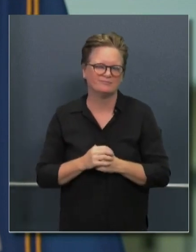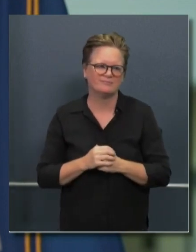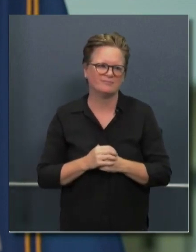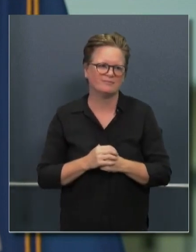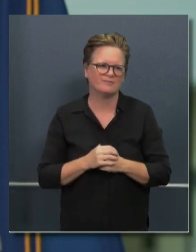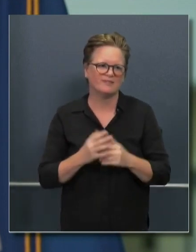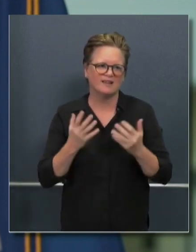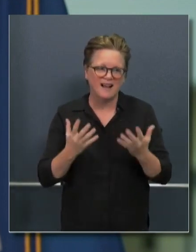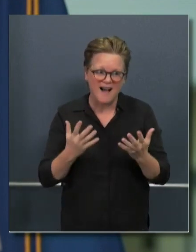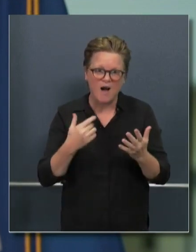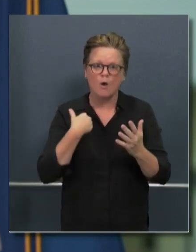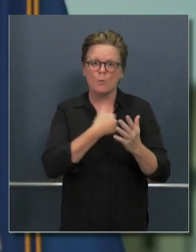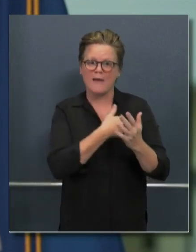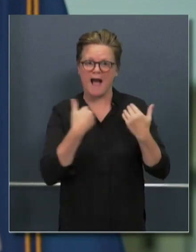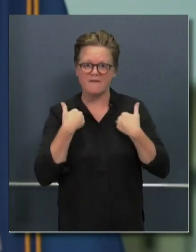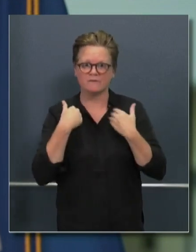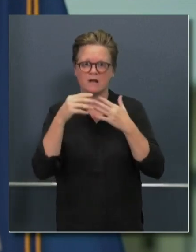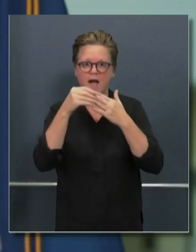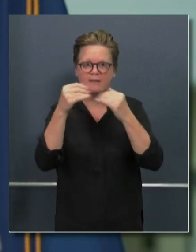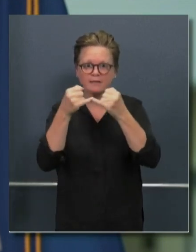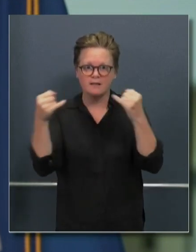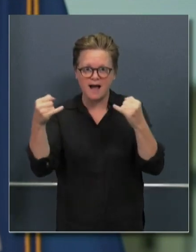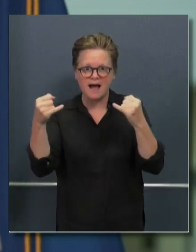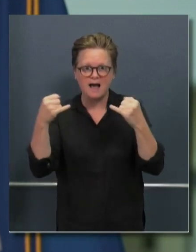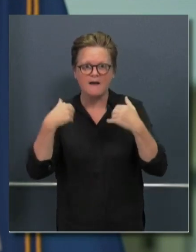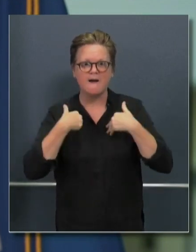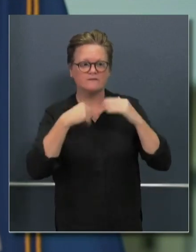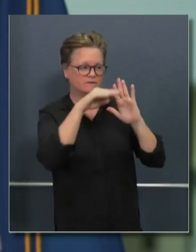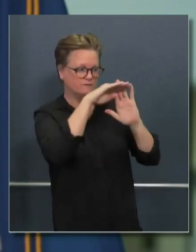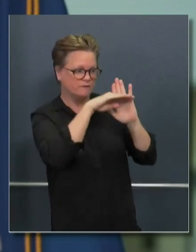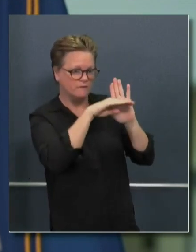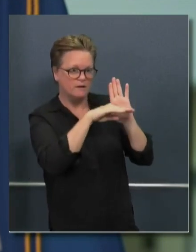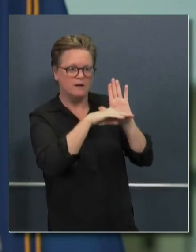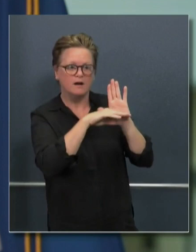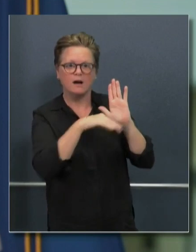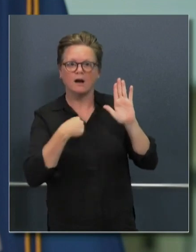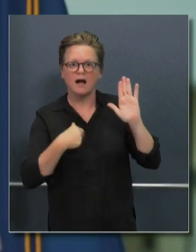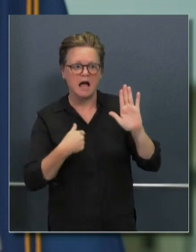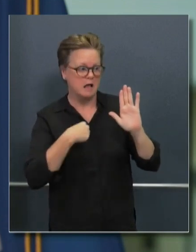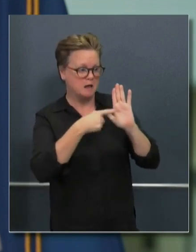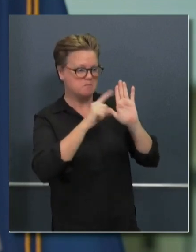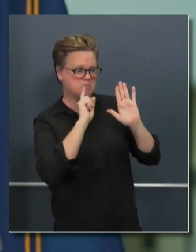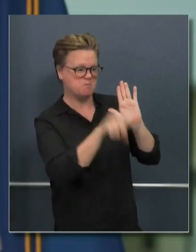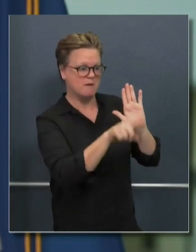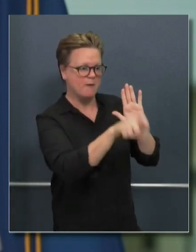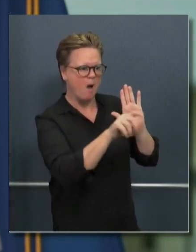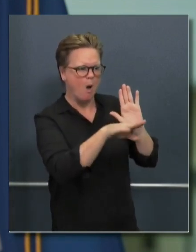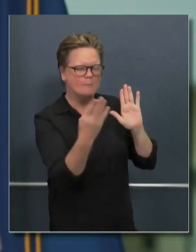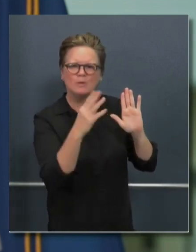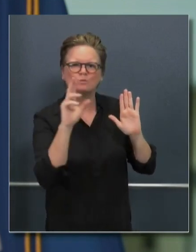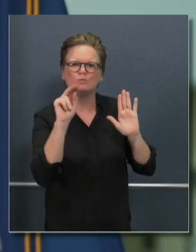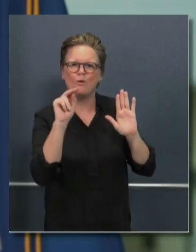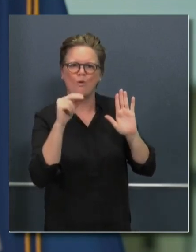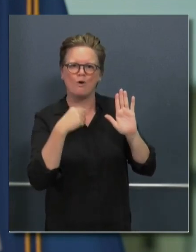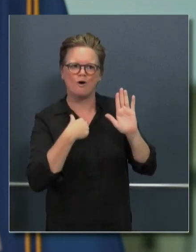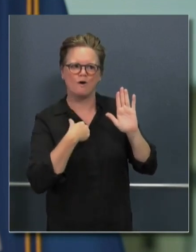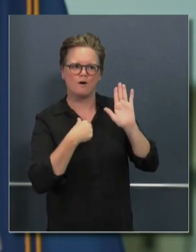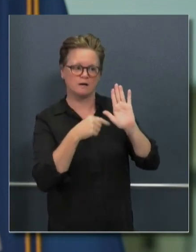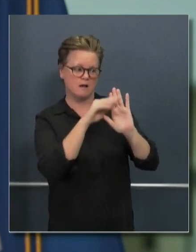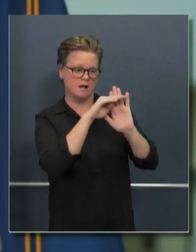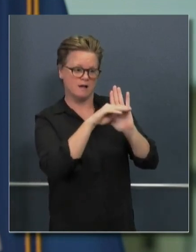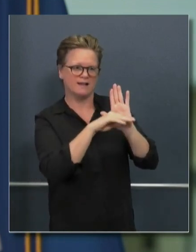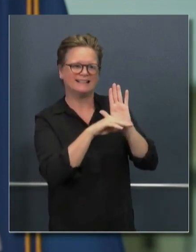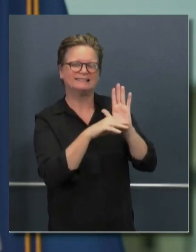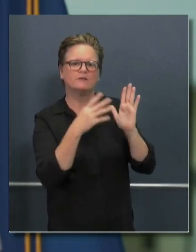do not prescribe when. We prescribe how. We believe people should be very cautious as they move in. And we